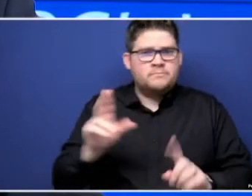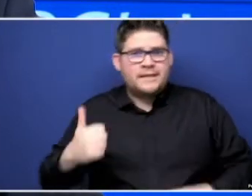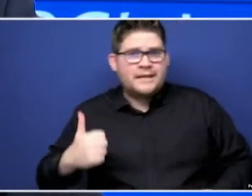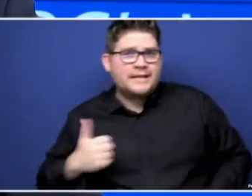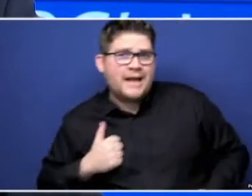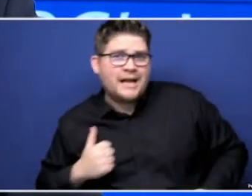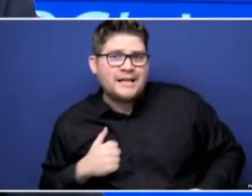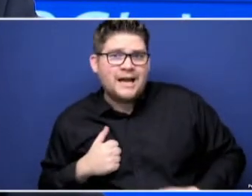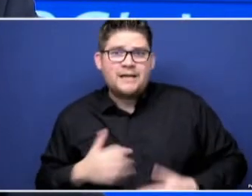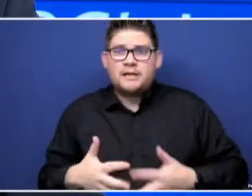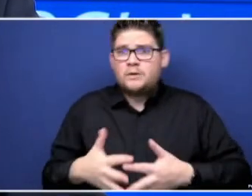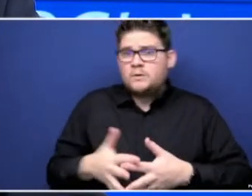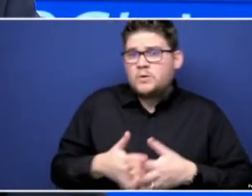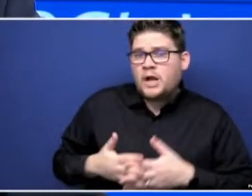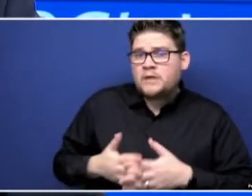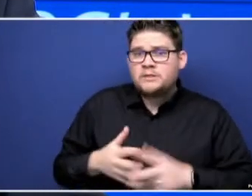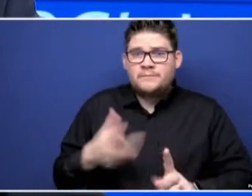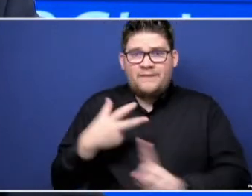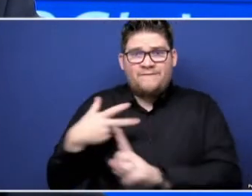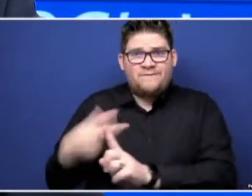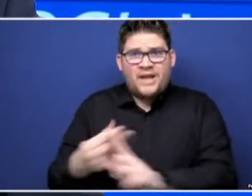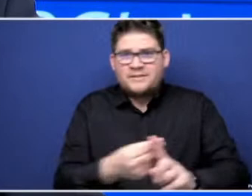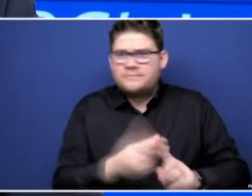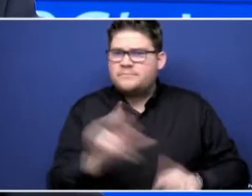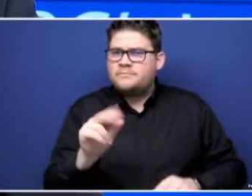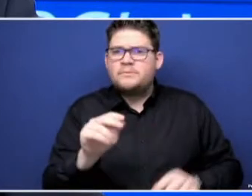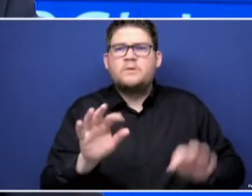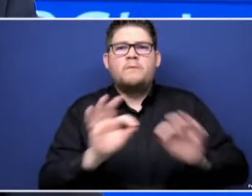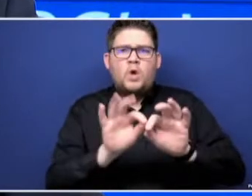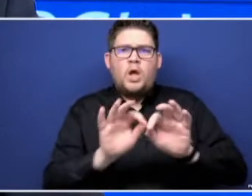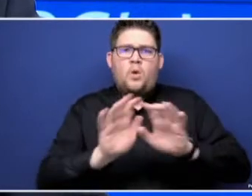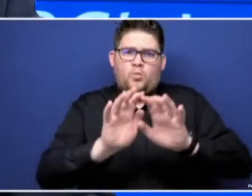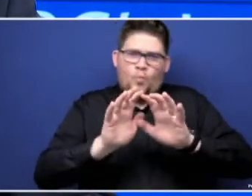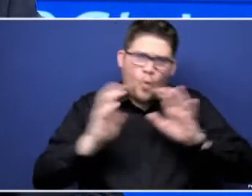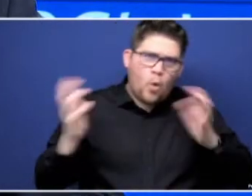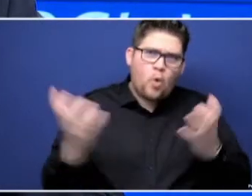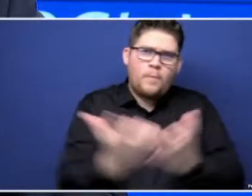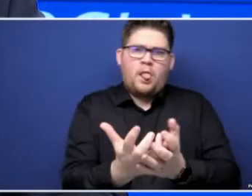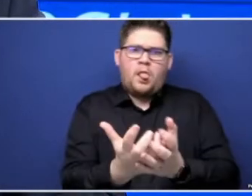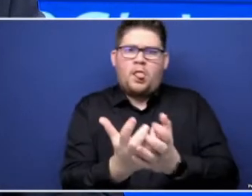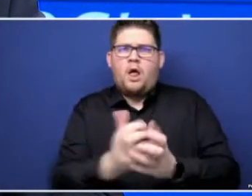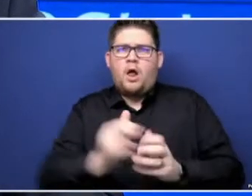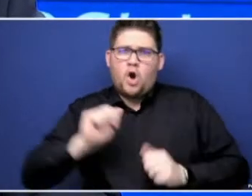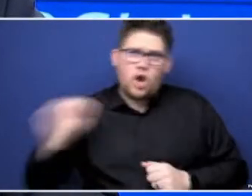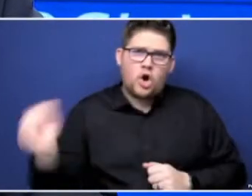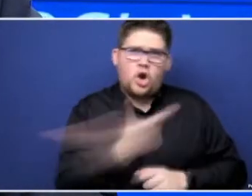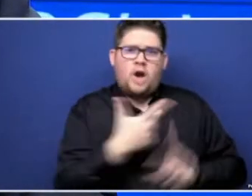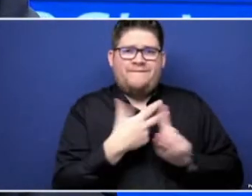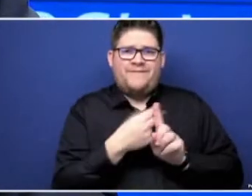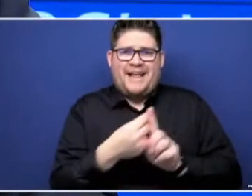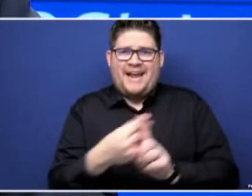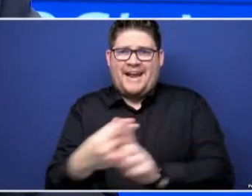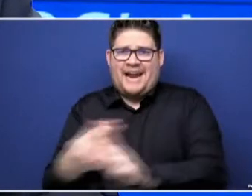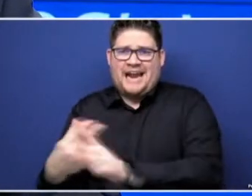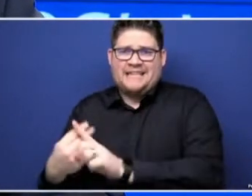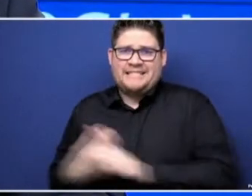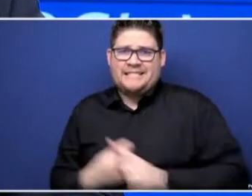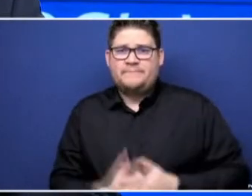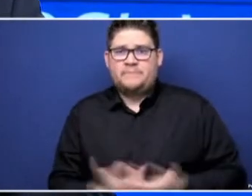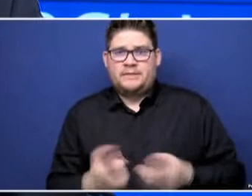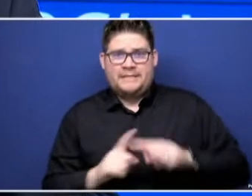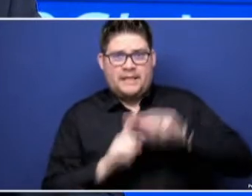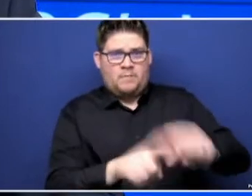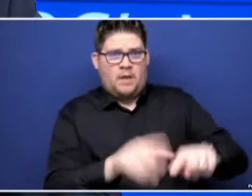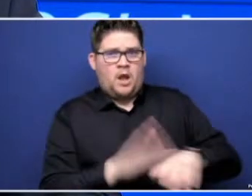you let me know who's going to pay for it and how much they will be paid per hour? Well, I'll start with the last part, and